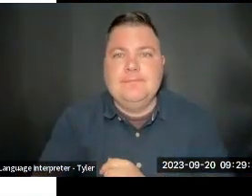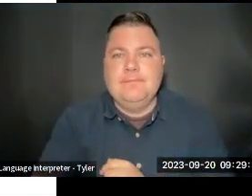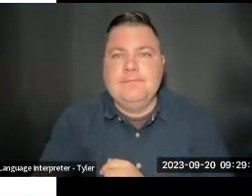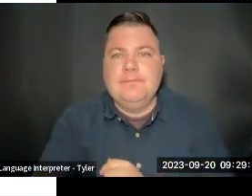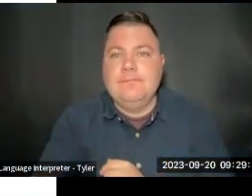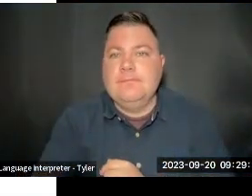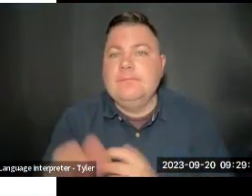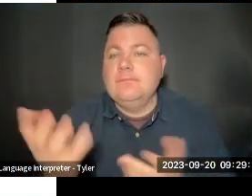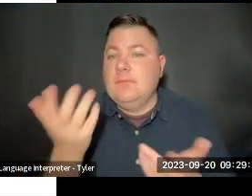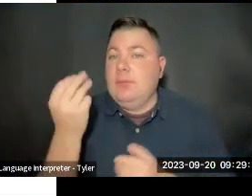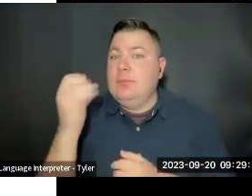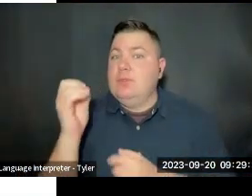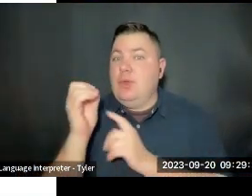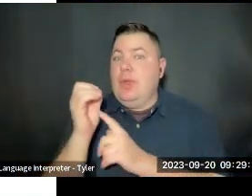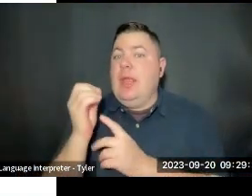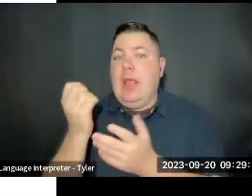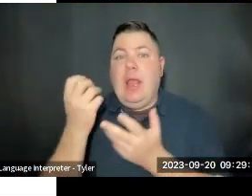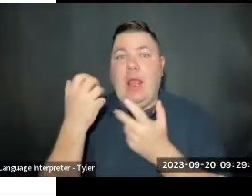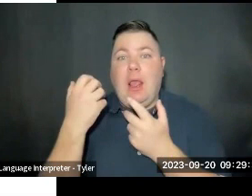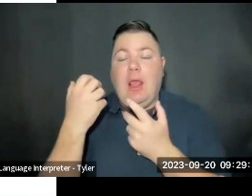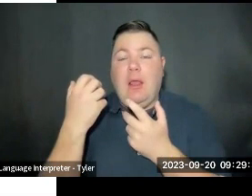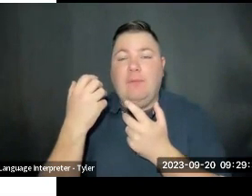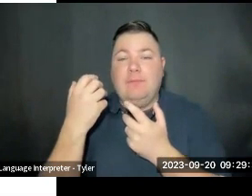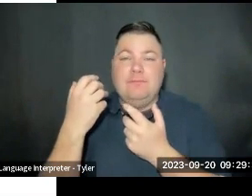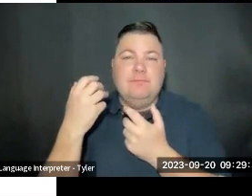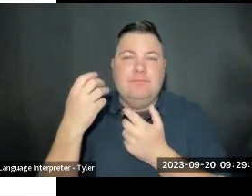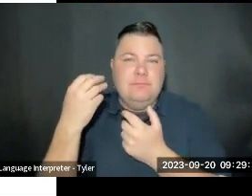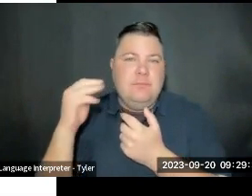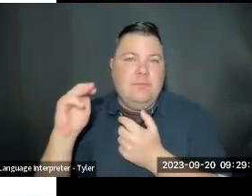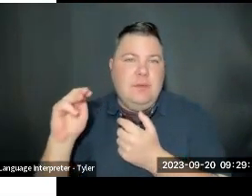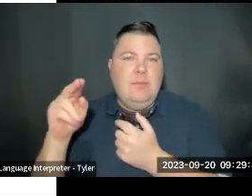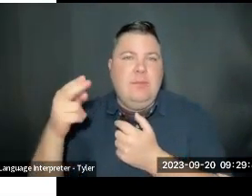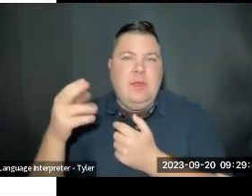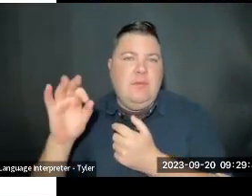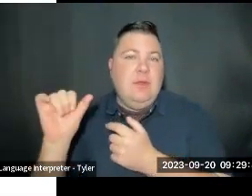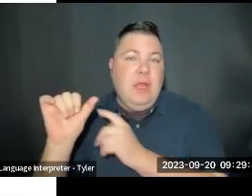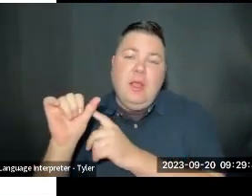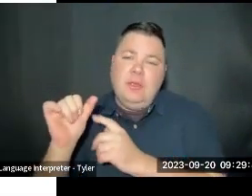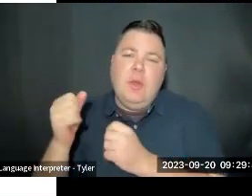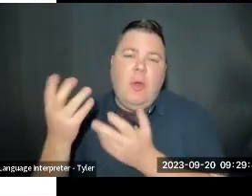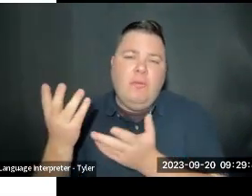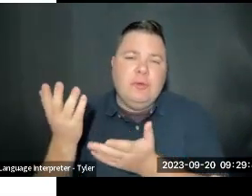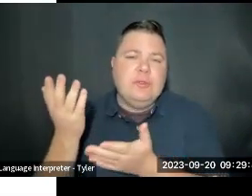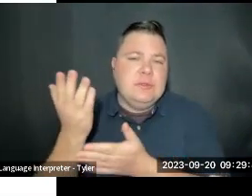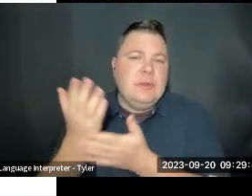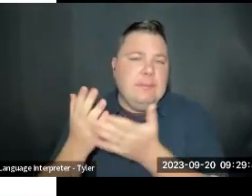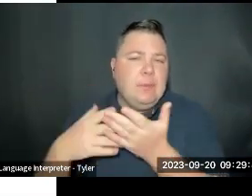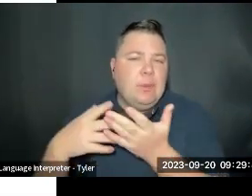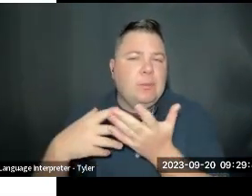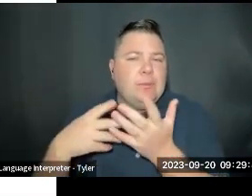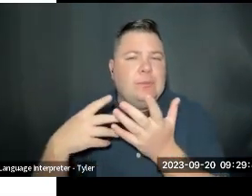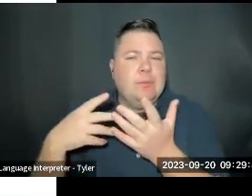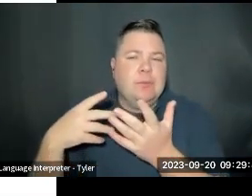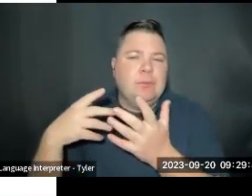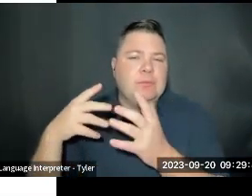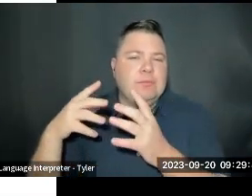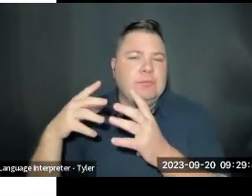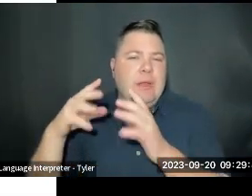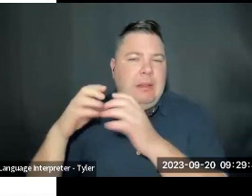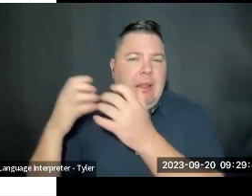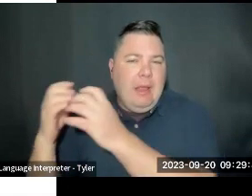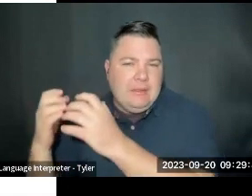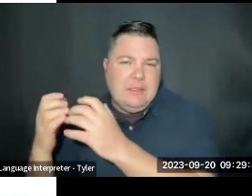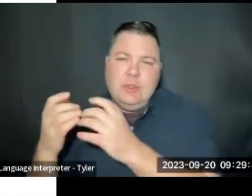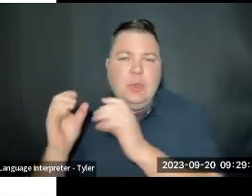Health First Aid offer several no-cost courses each month in that virtual